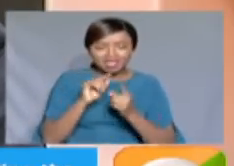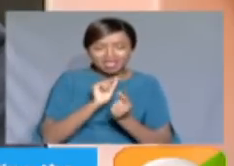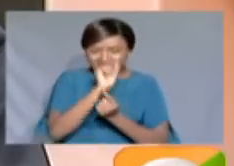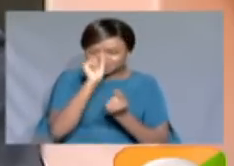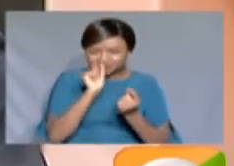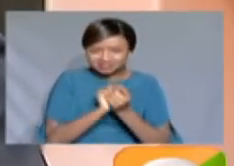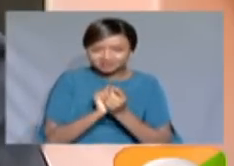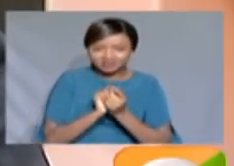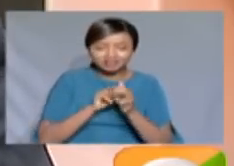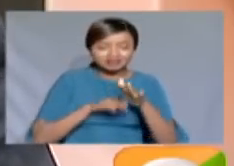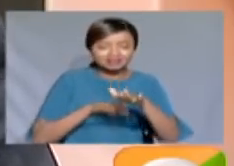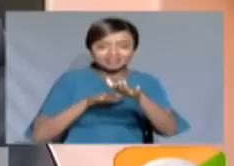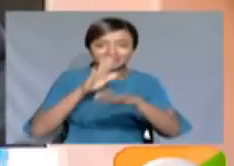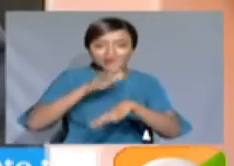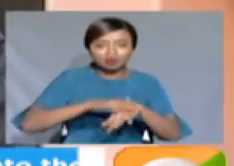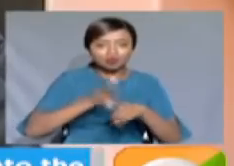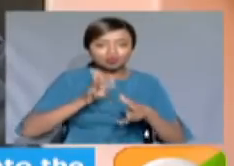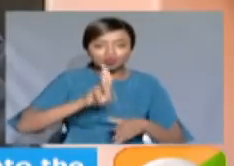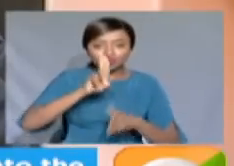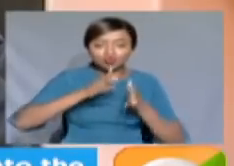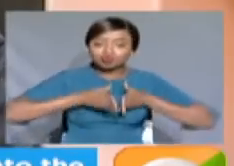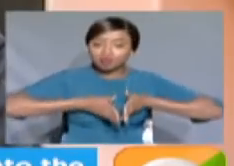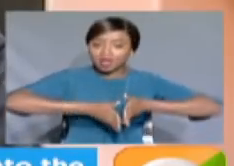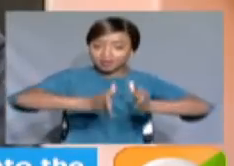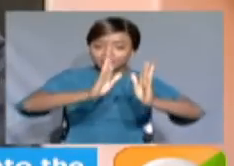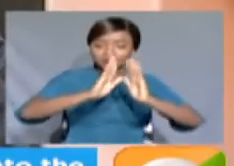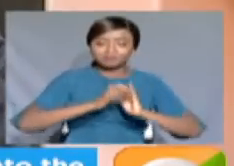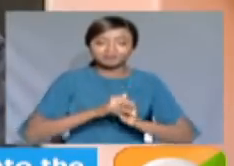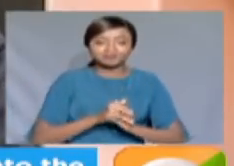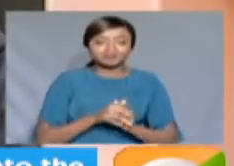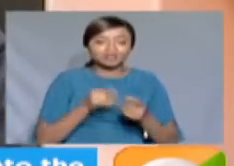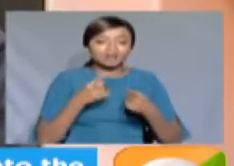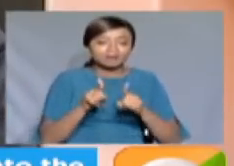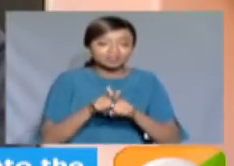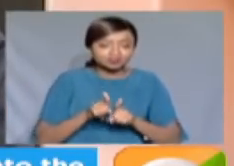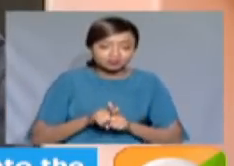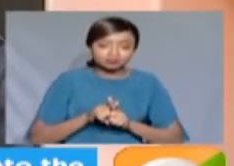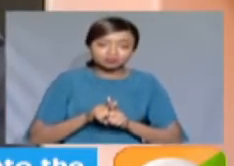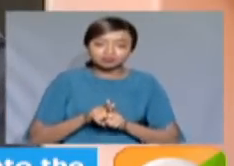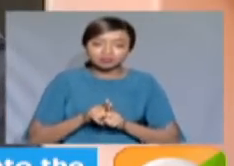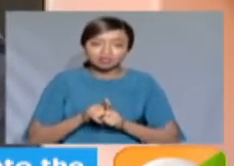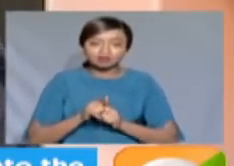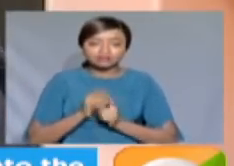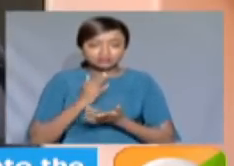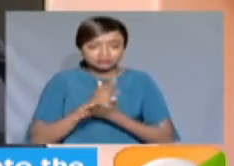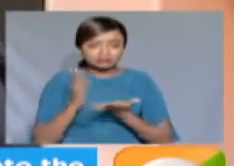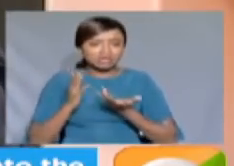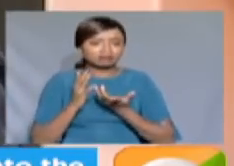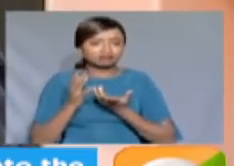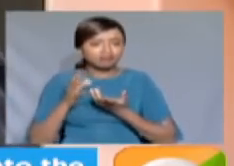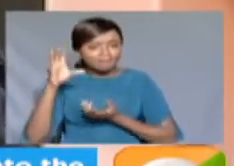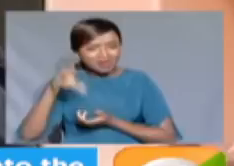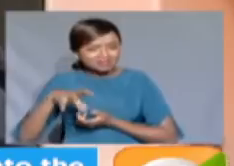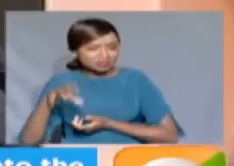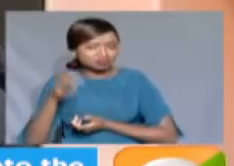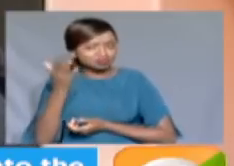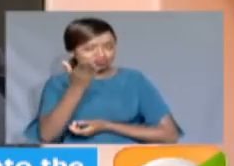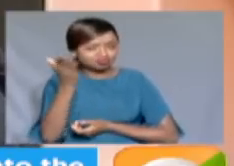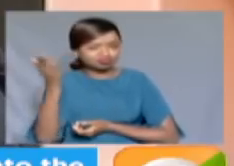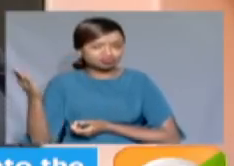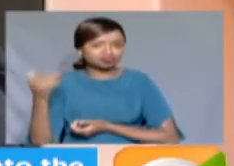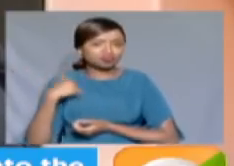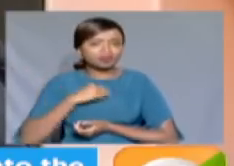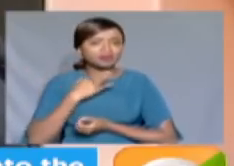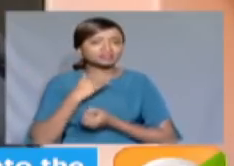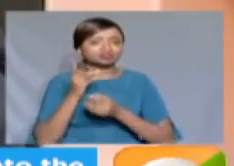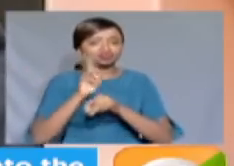we made and significantly reduced, especially the high commercial vehicles, is to do the Southern